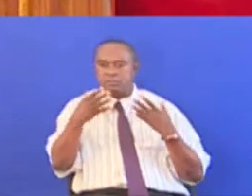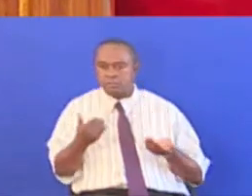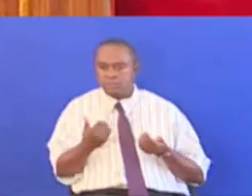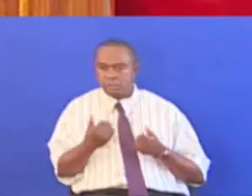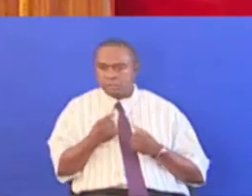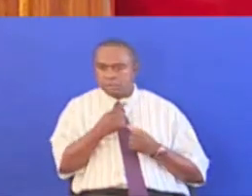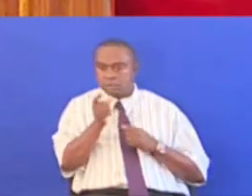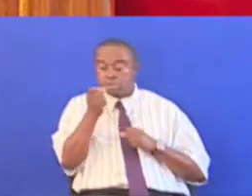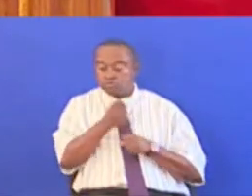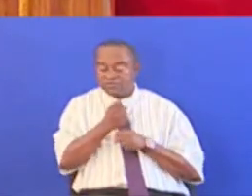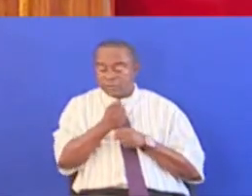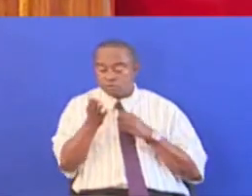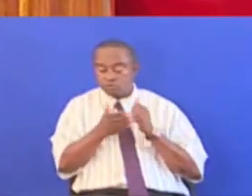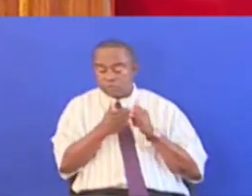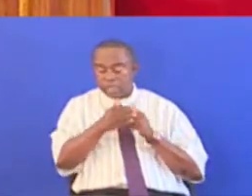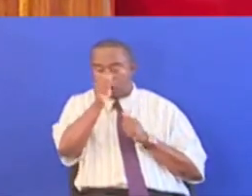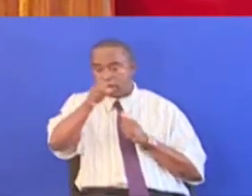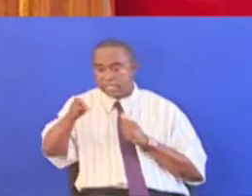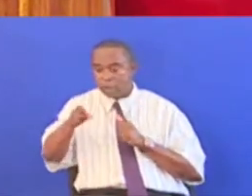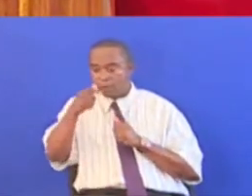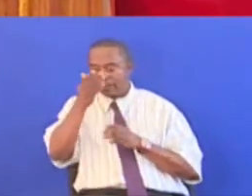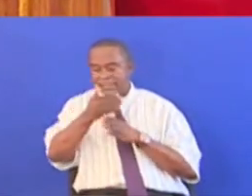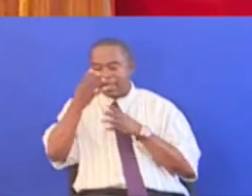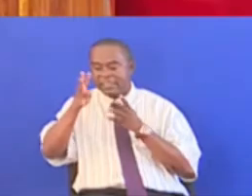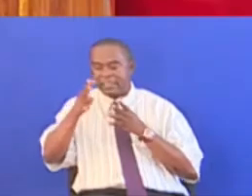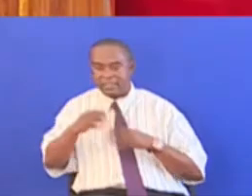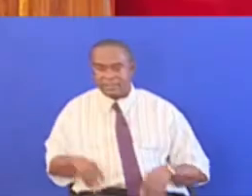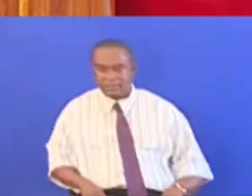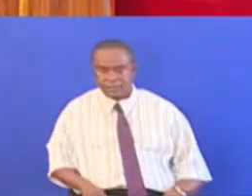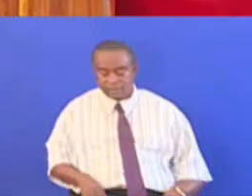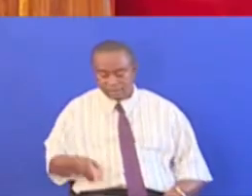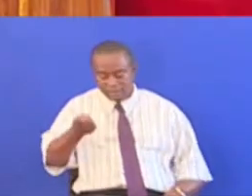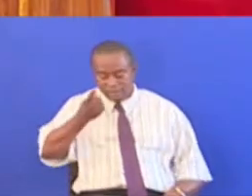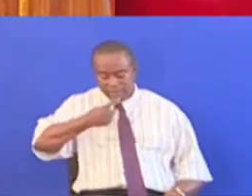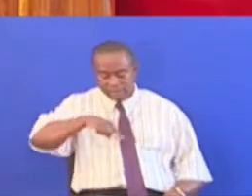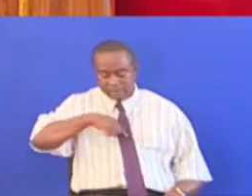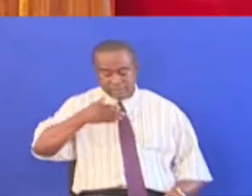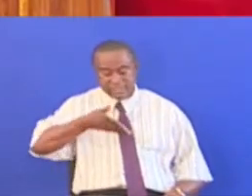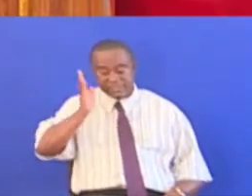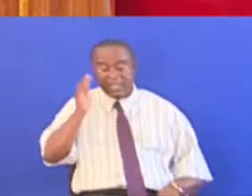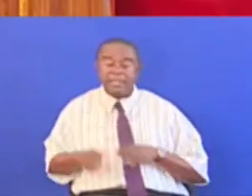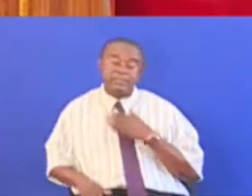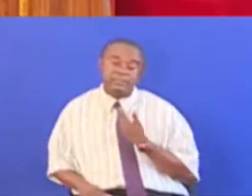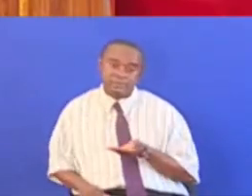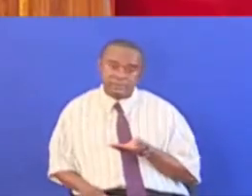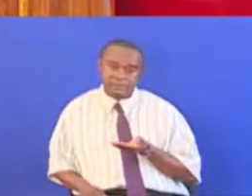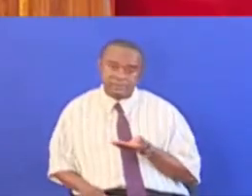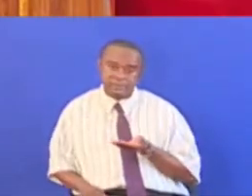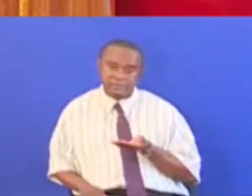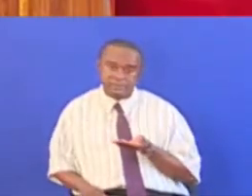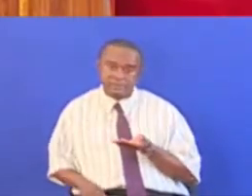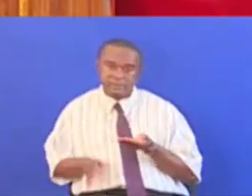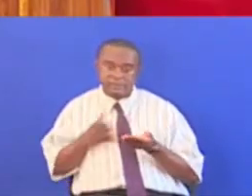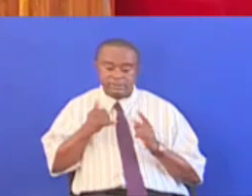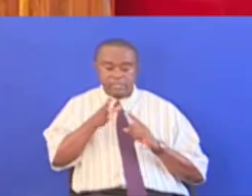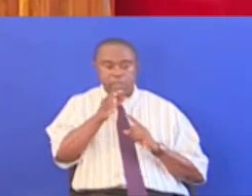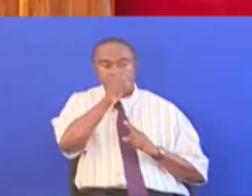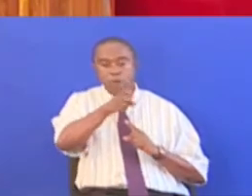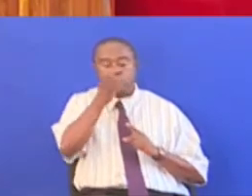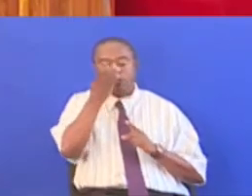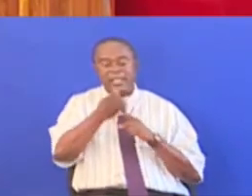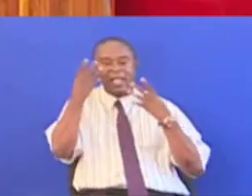basis of this citizenship of Tanganyika? We, the government, kwa sababu alikuwa chief minister, elected by the people of